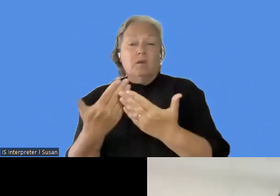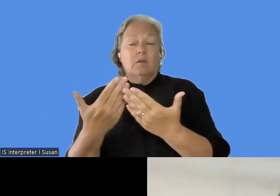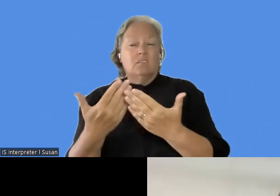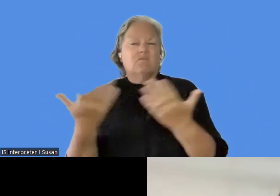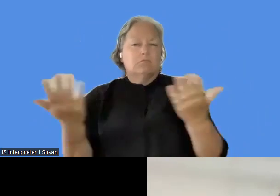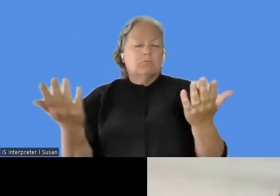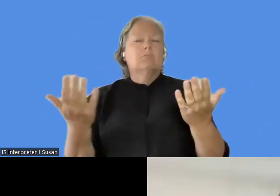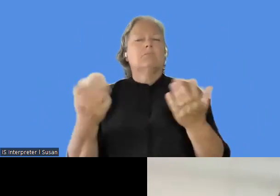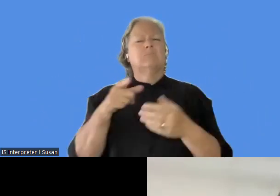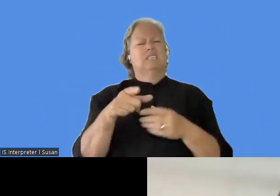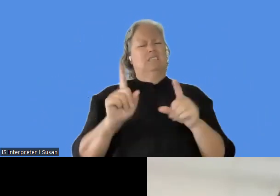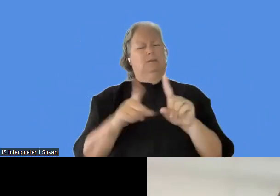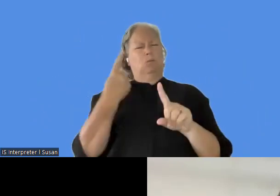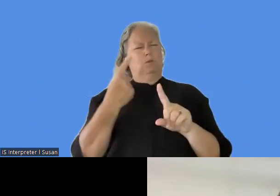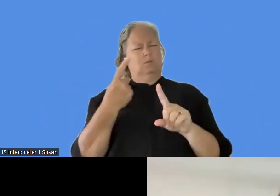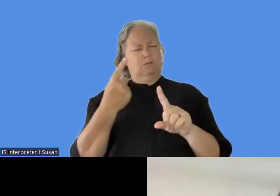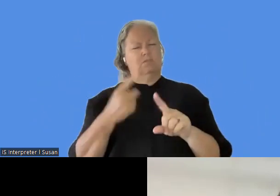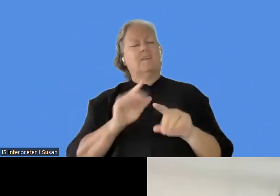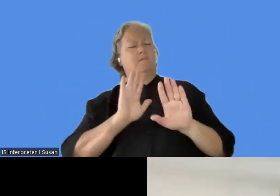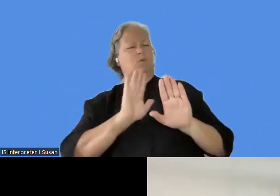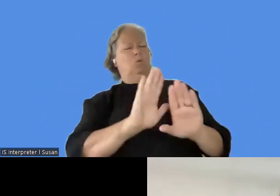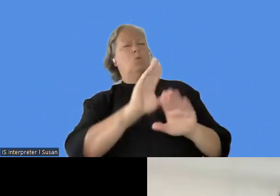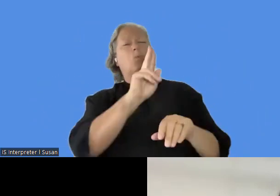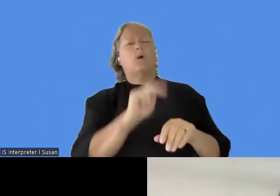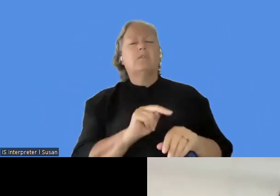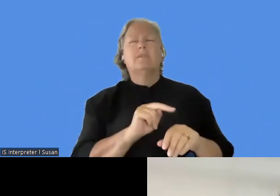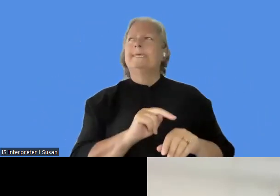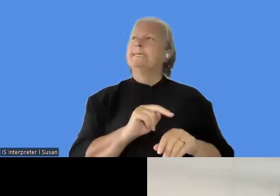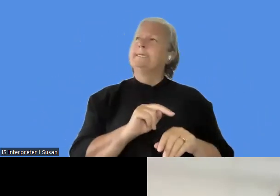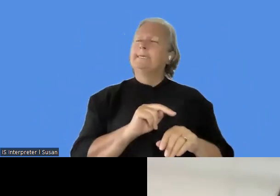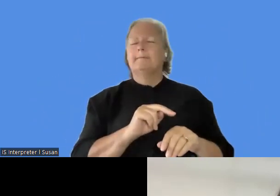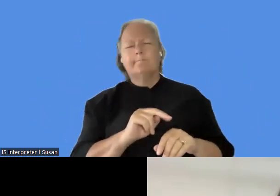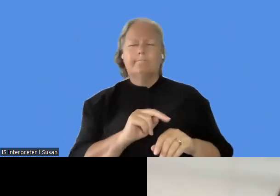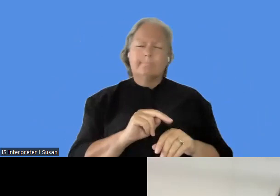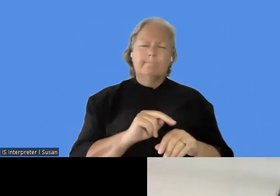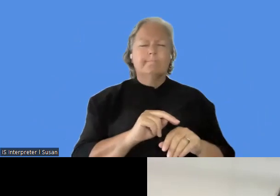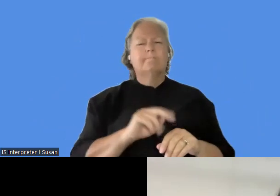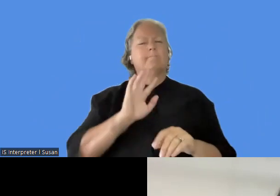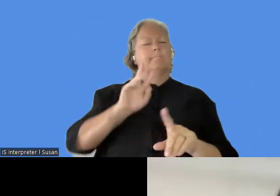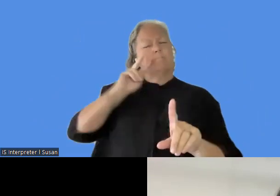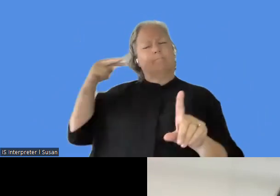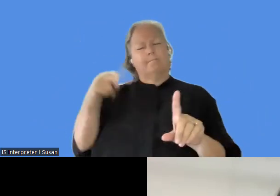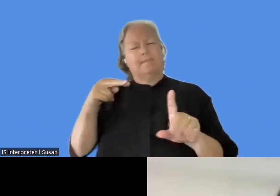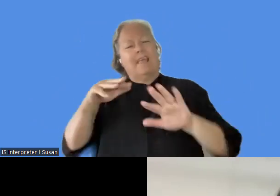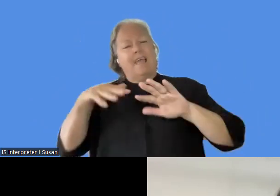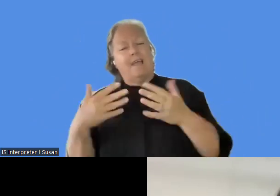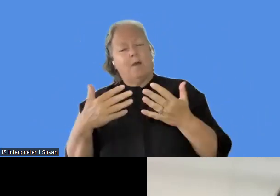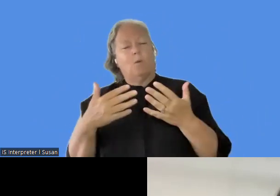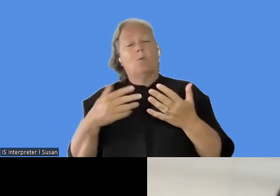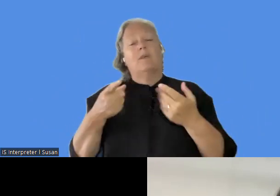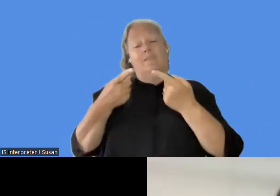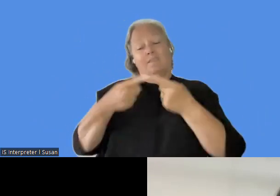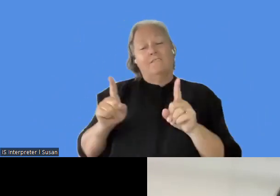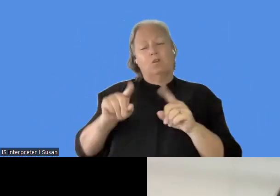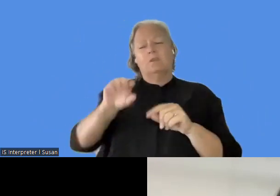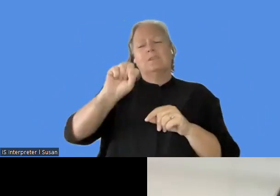bringing the perspective around how different stakeholders can contribute to